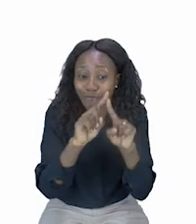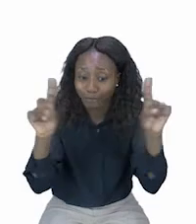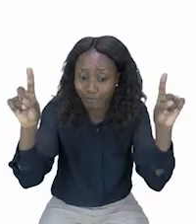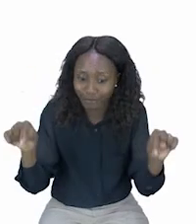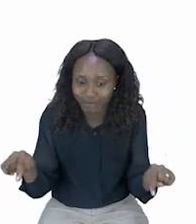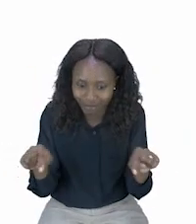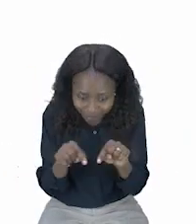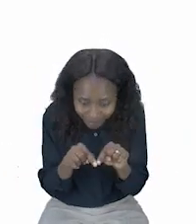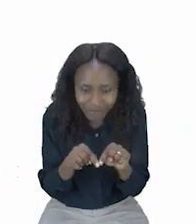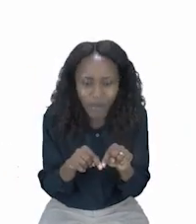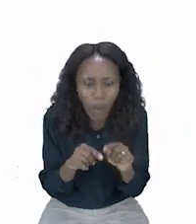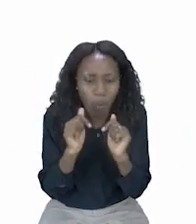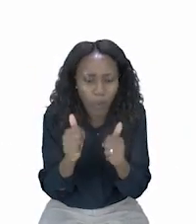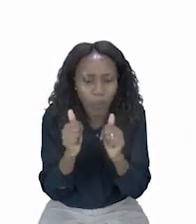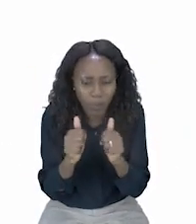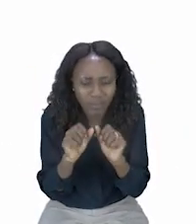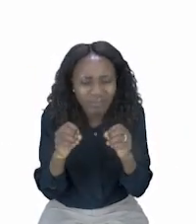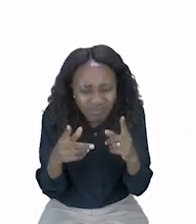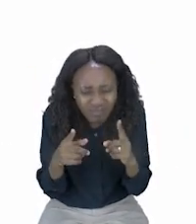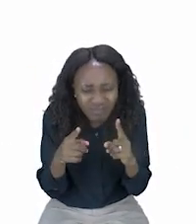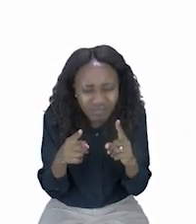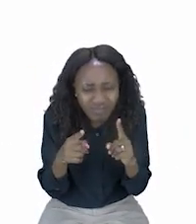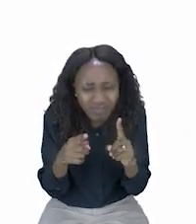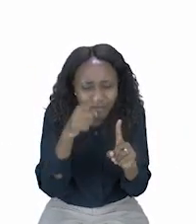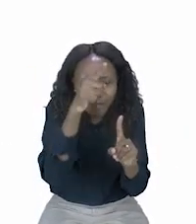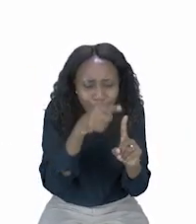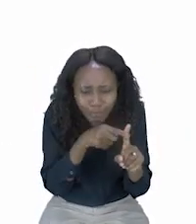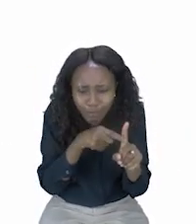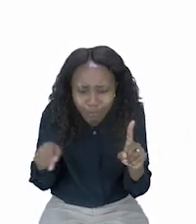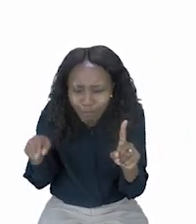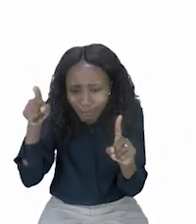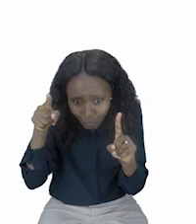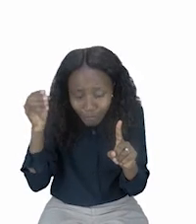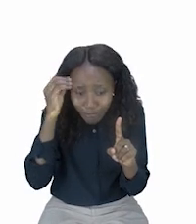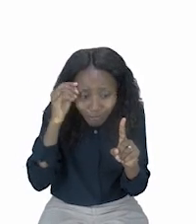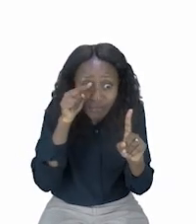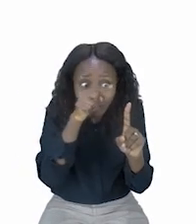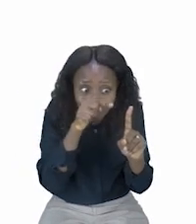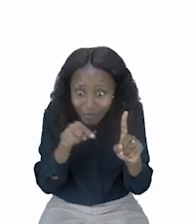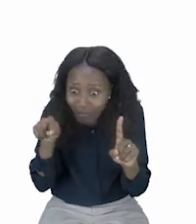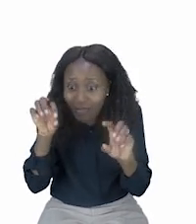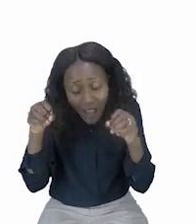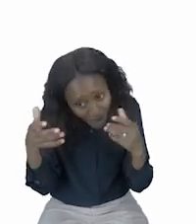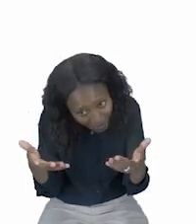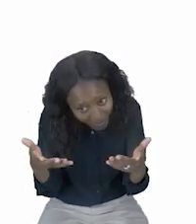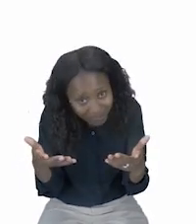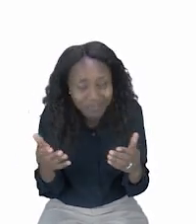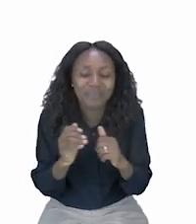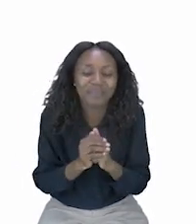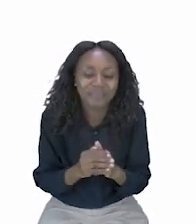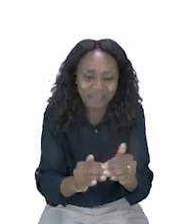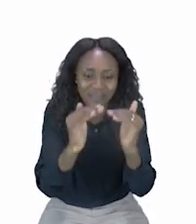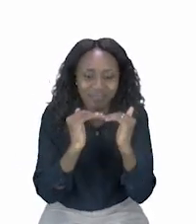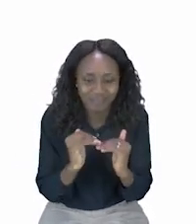good. And you can see how many shapes, how many sides, and how many corners it has. Let's move on